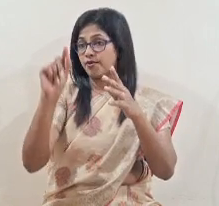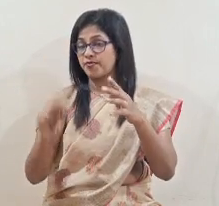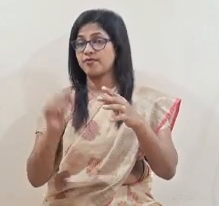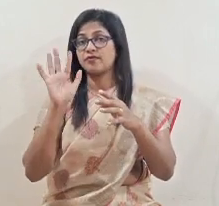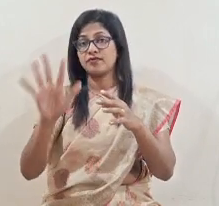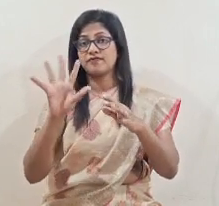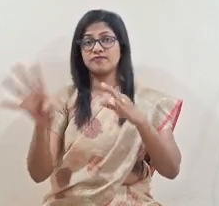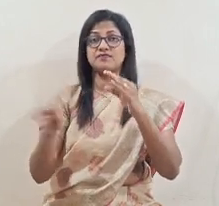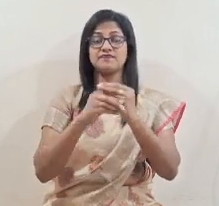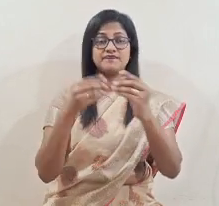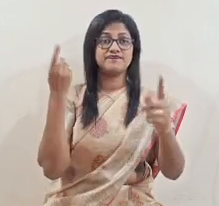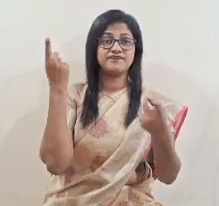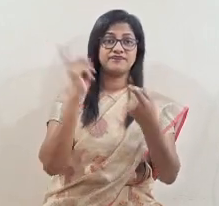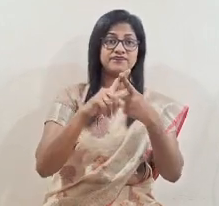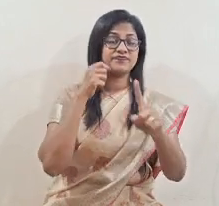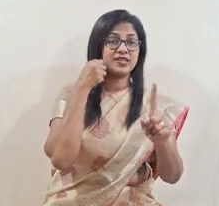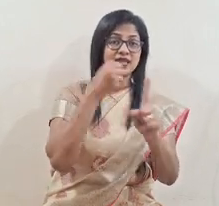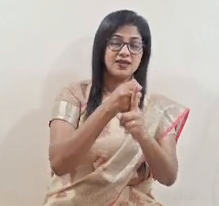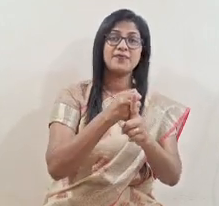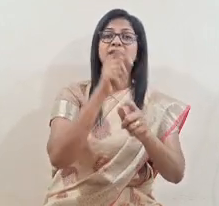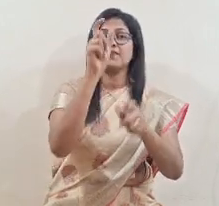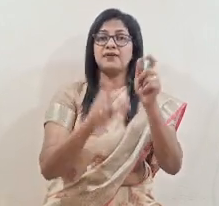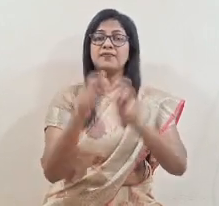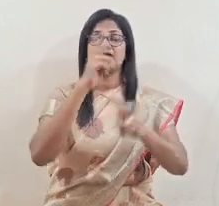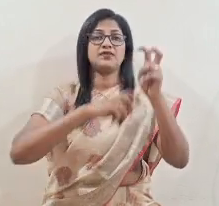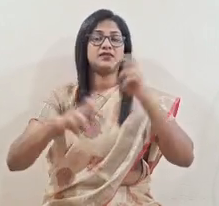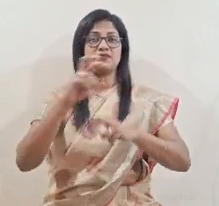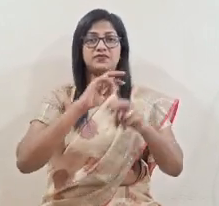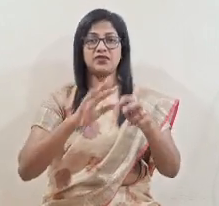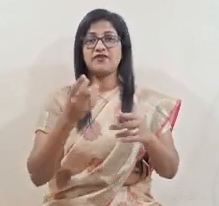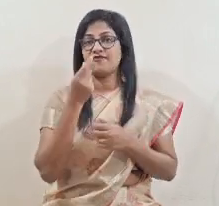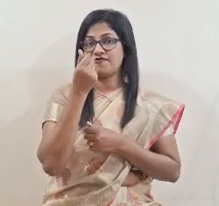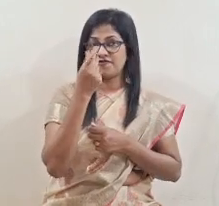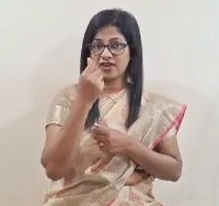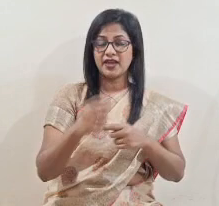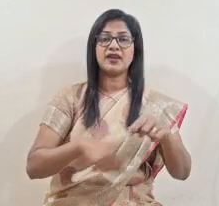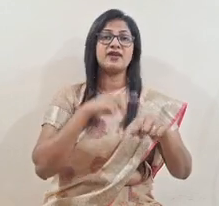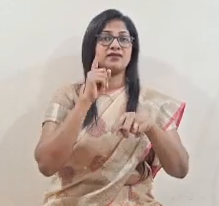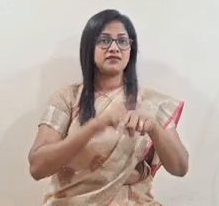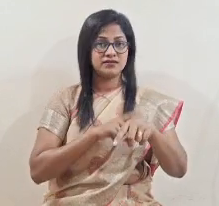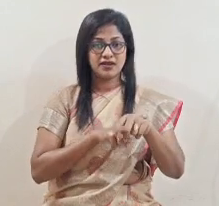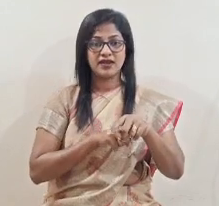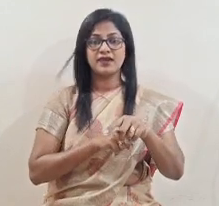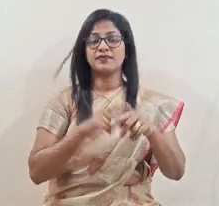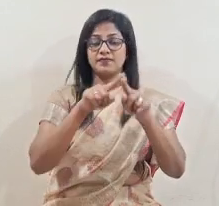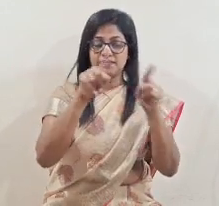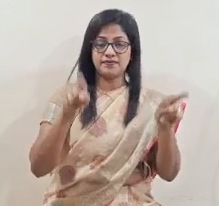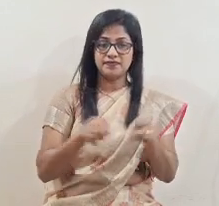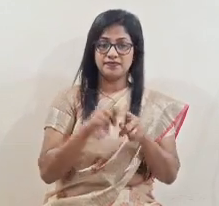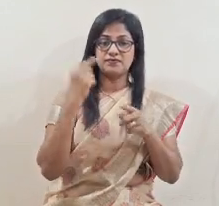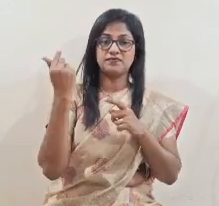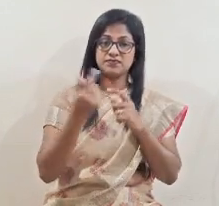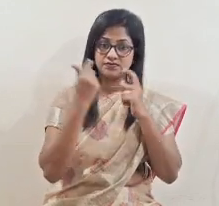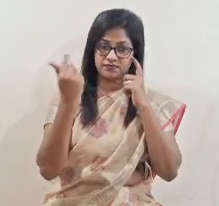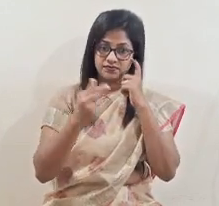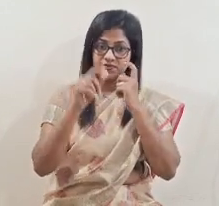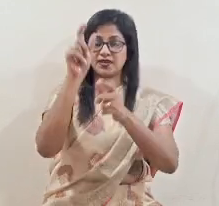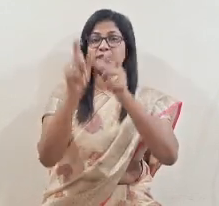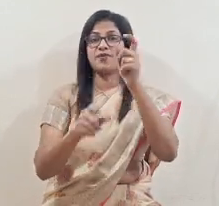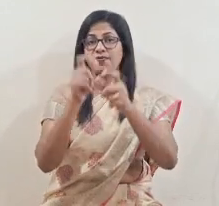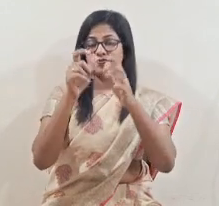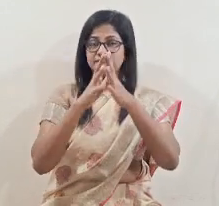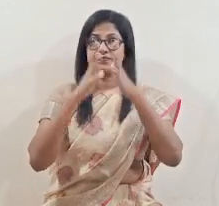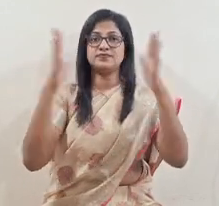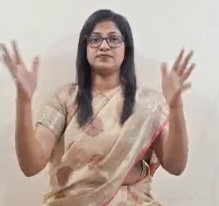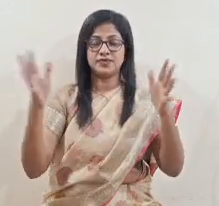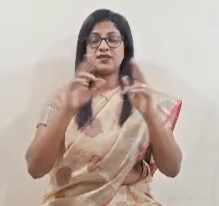the accessibility of public transport system, which may include fare and time to land use to